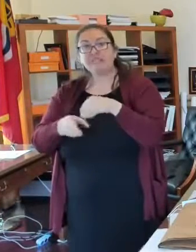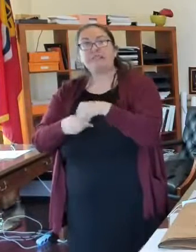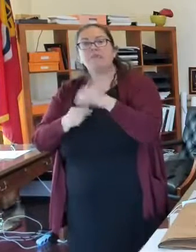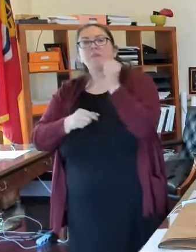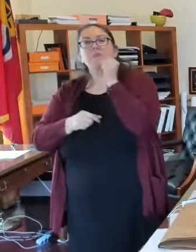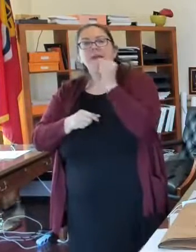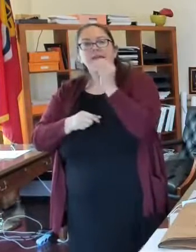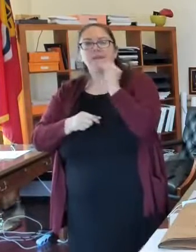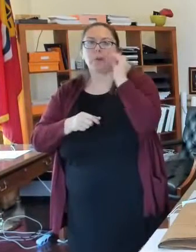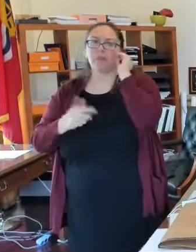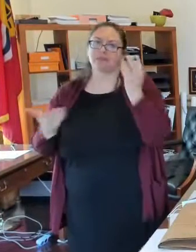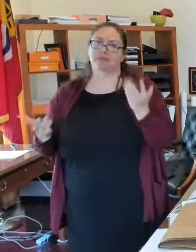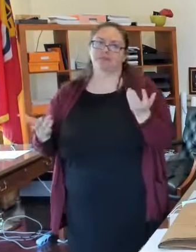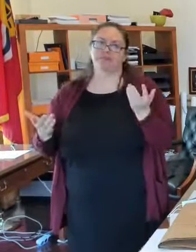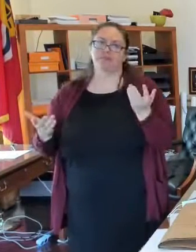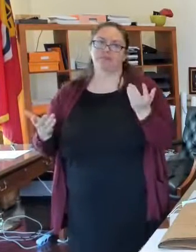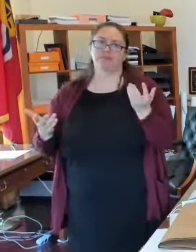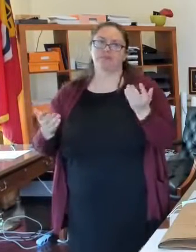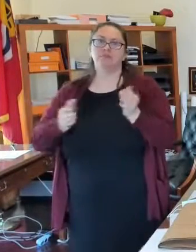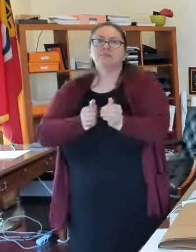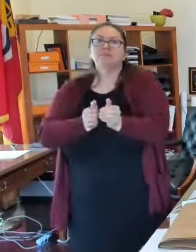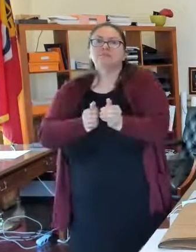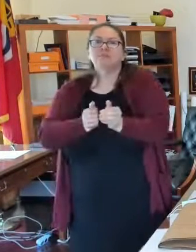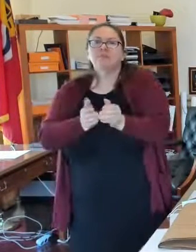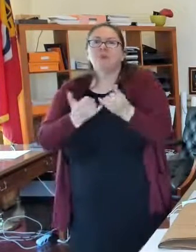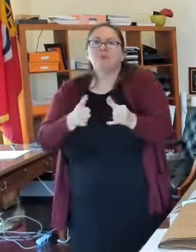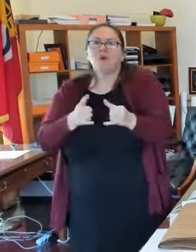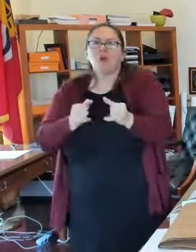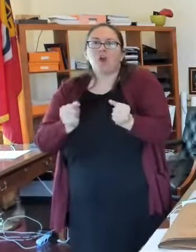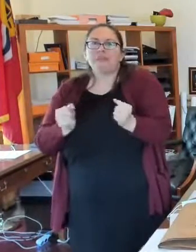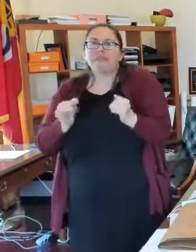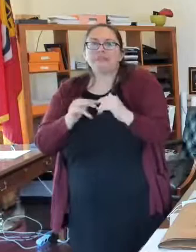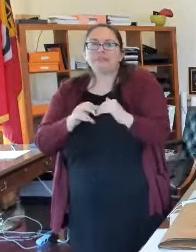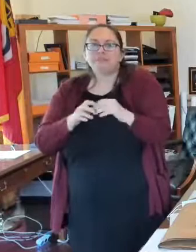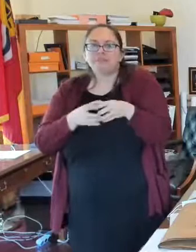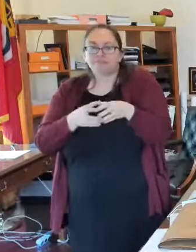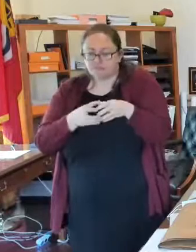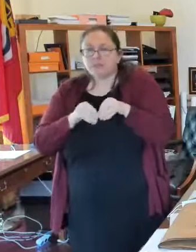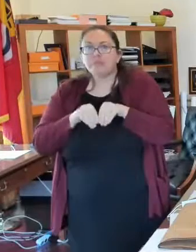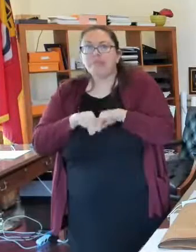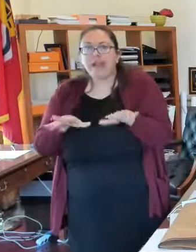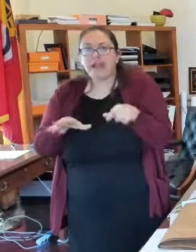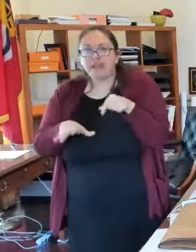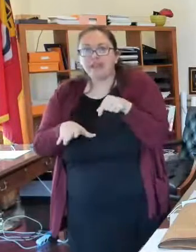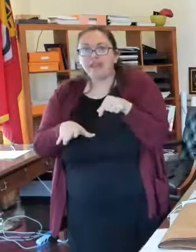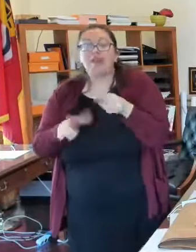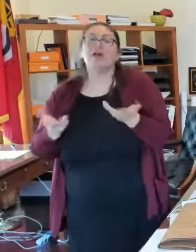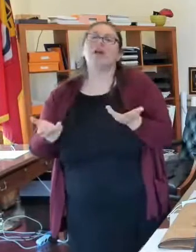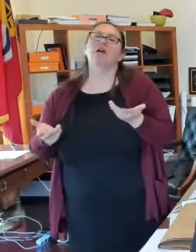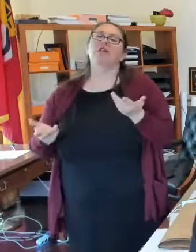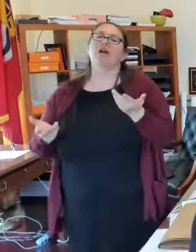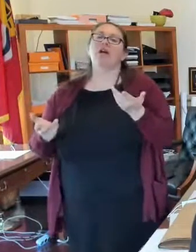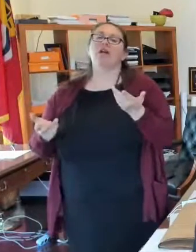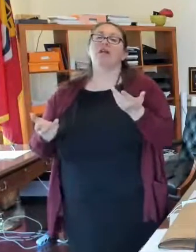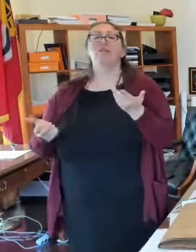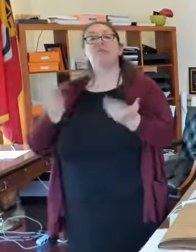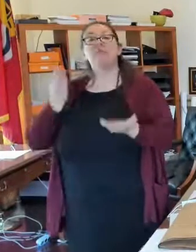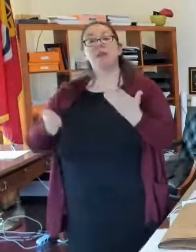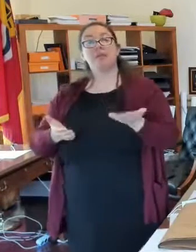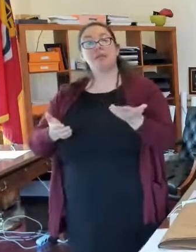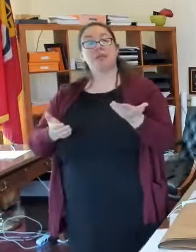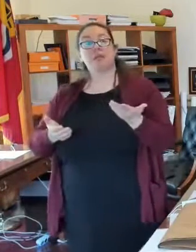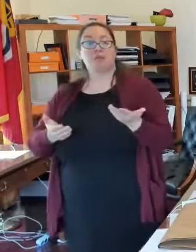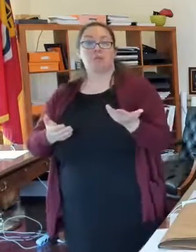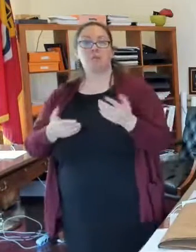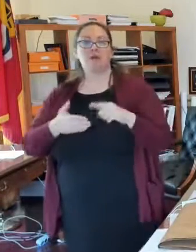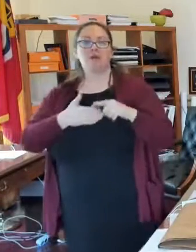homes, in little parties that you get together, in that, Christmas that you might have had with your family over